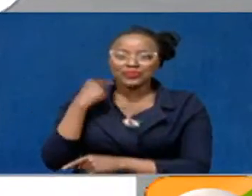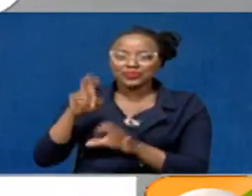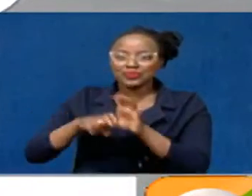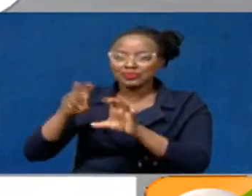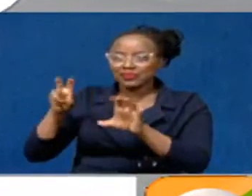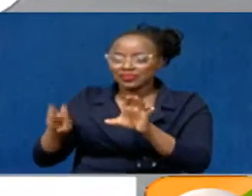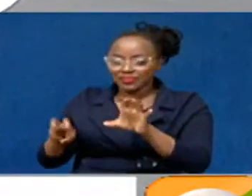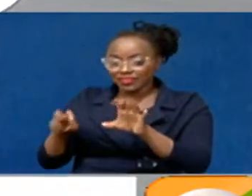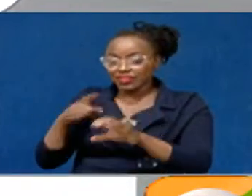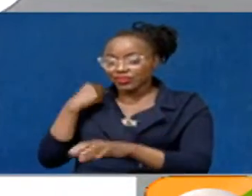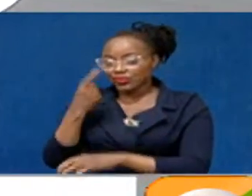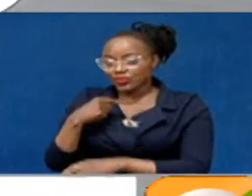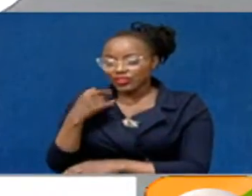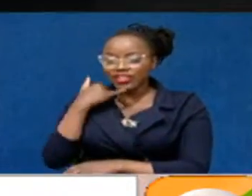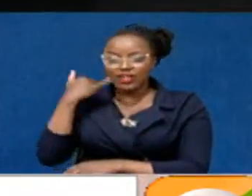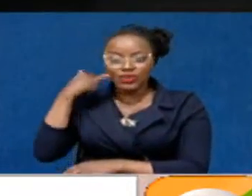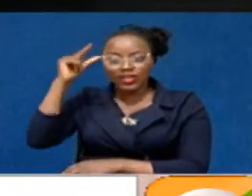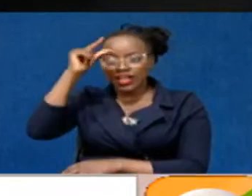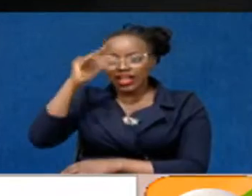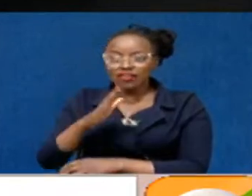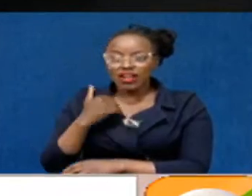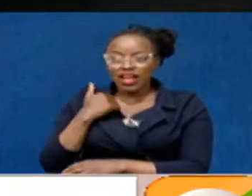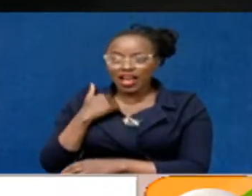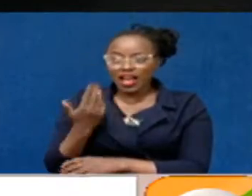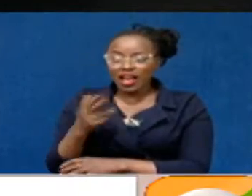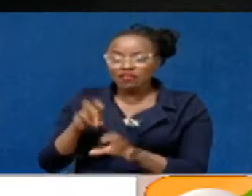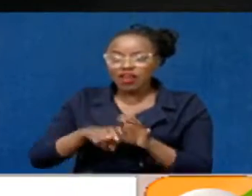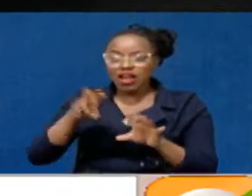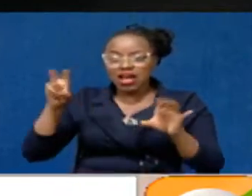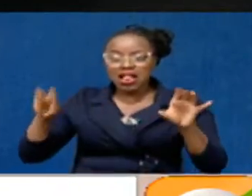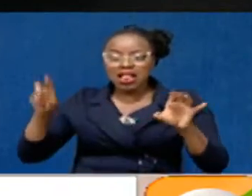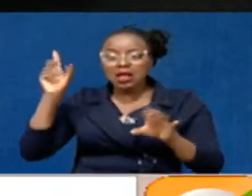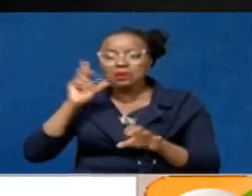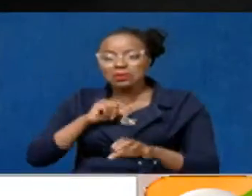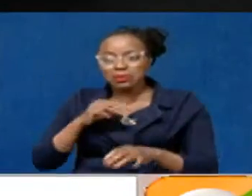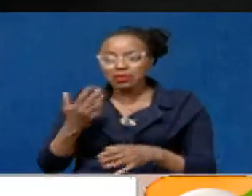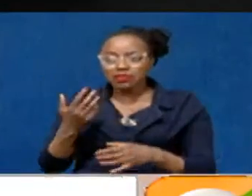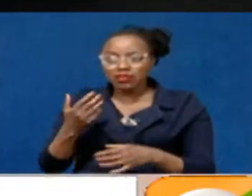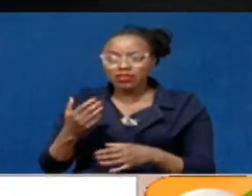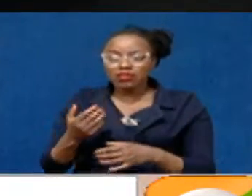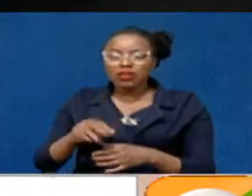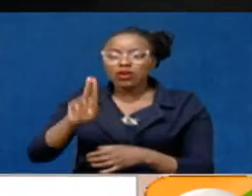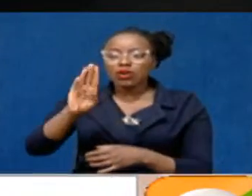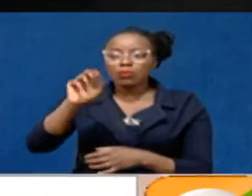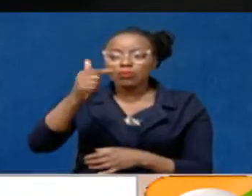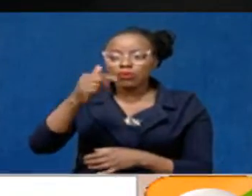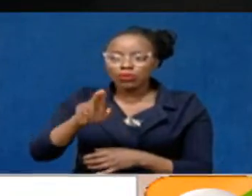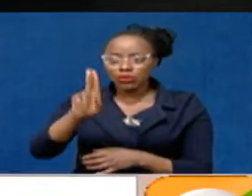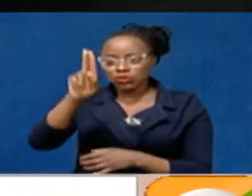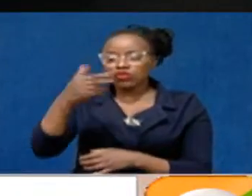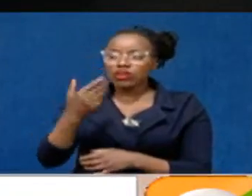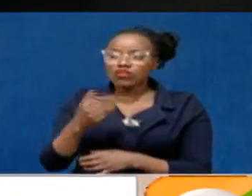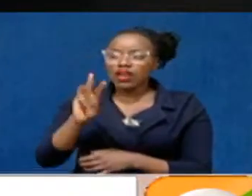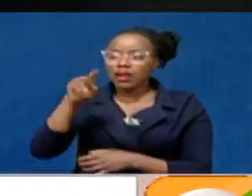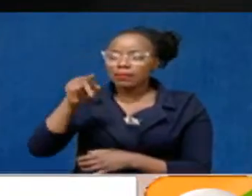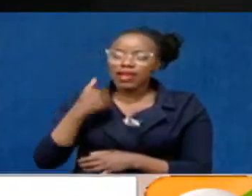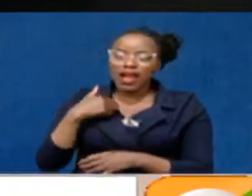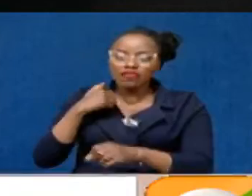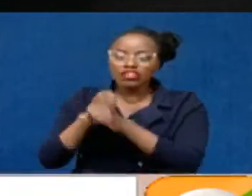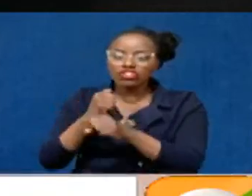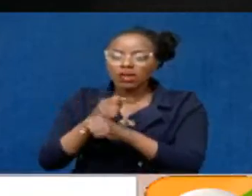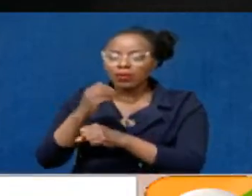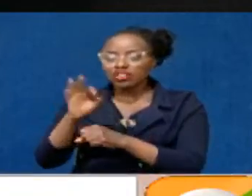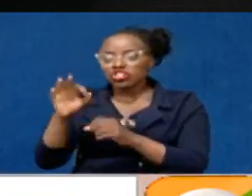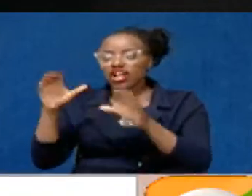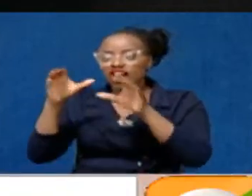left. Even, the Nakuru governor, Lee Kinyanjui, has the Ubuntu Party People's Even Forum. The Moses Kuria has Chama Chakazi.